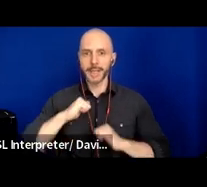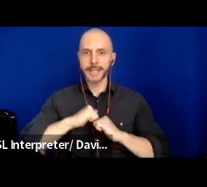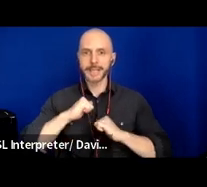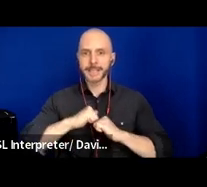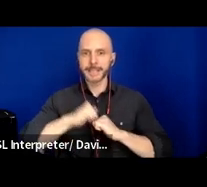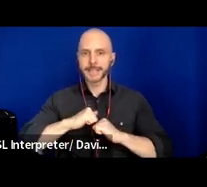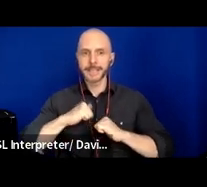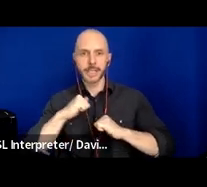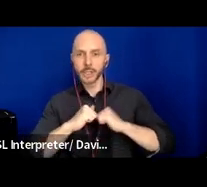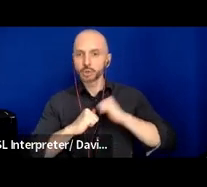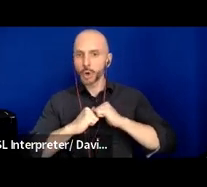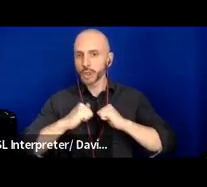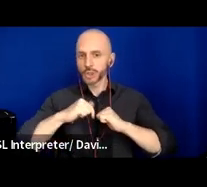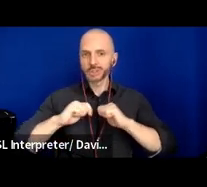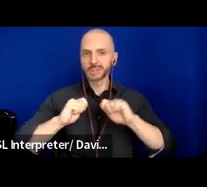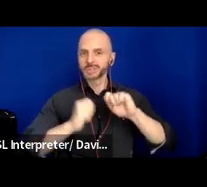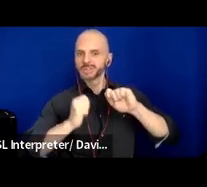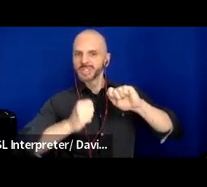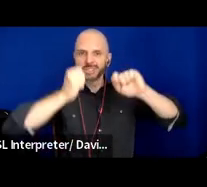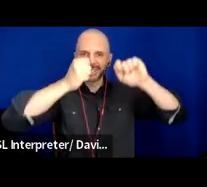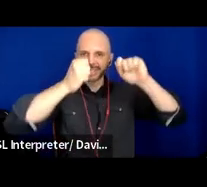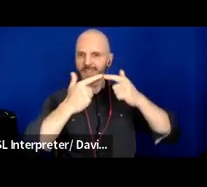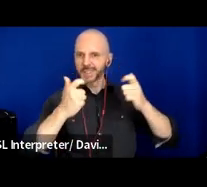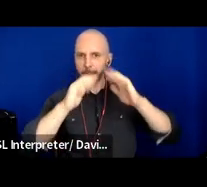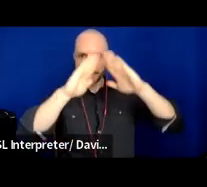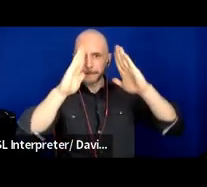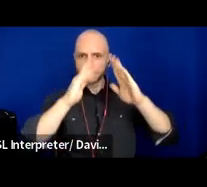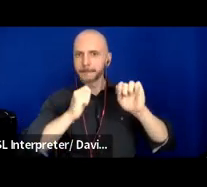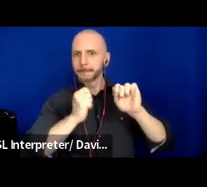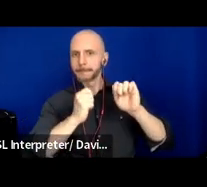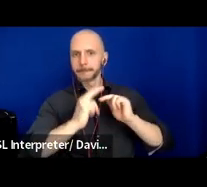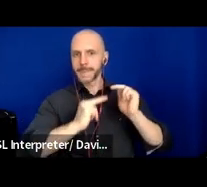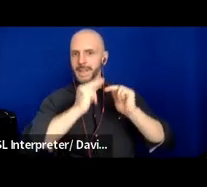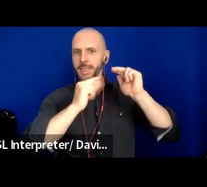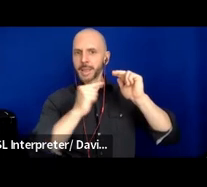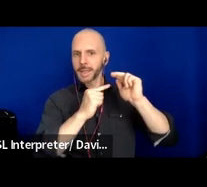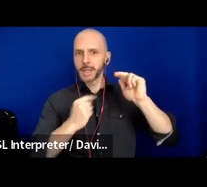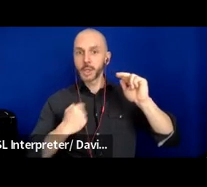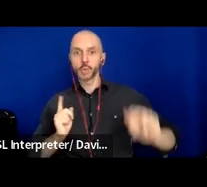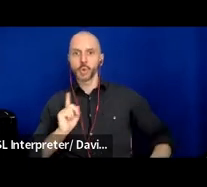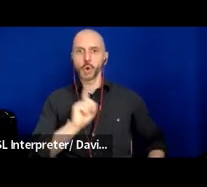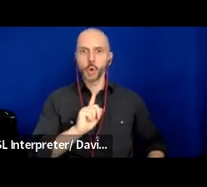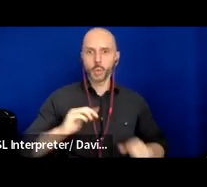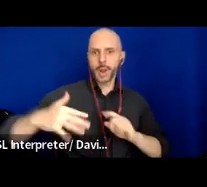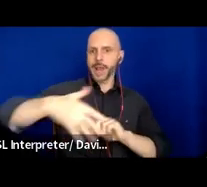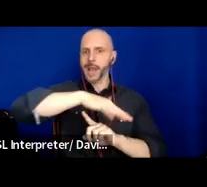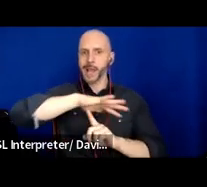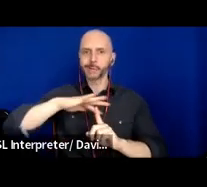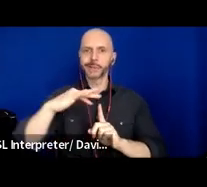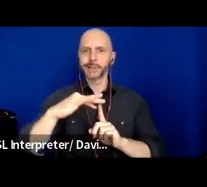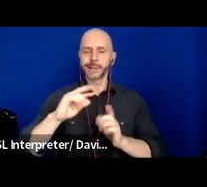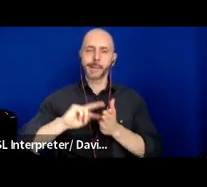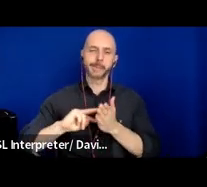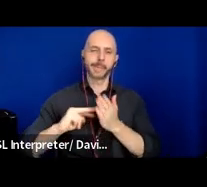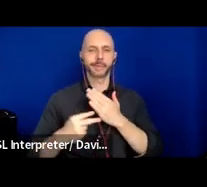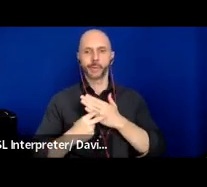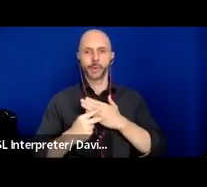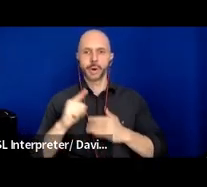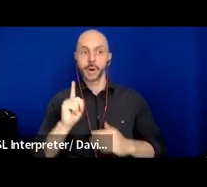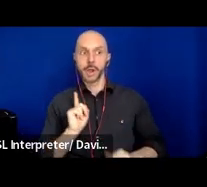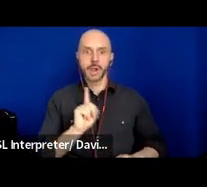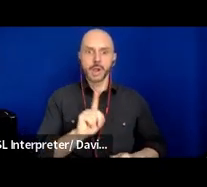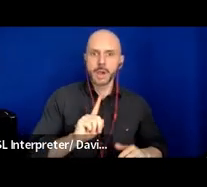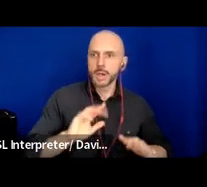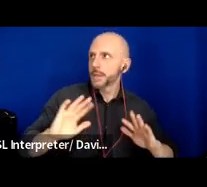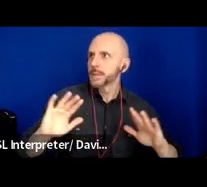could, hit you or hurt you. And so when you live in that experience and body, it means that you're constantly having to